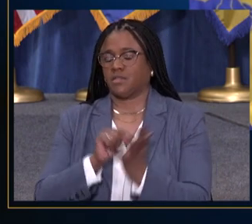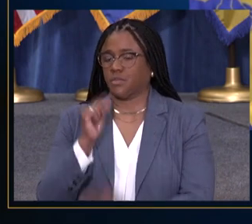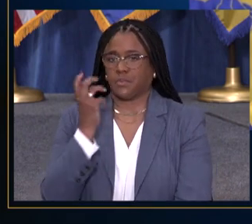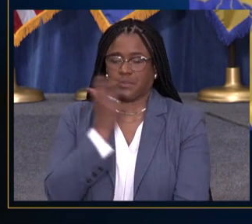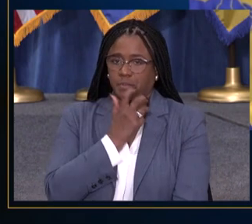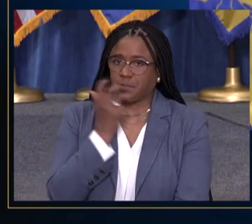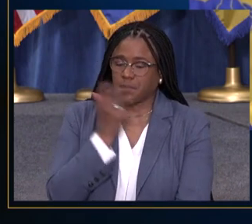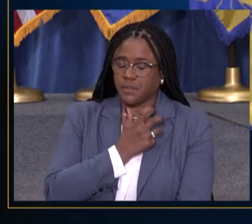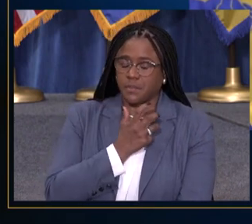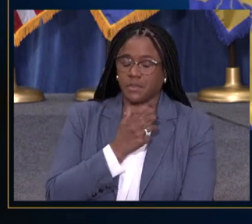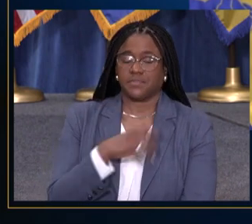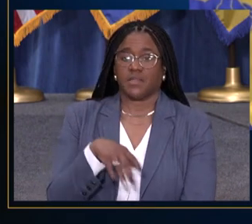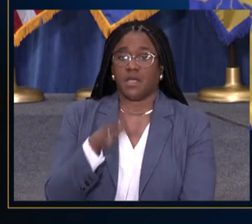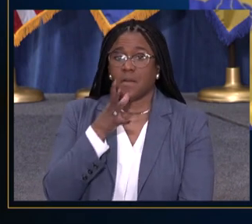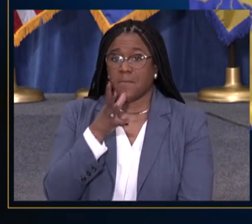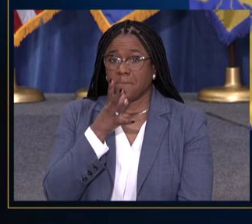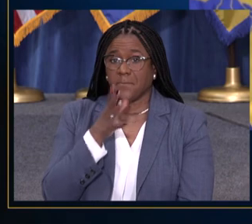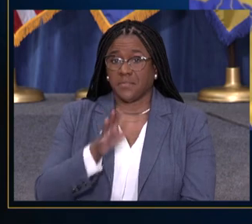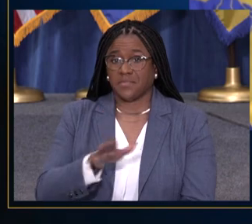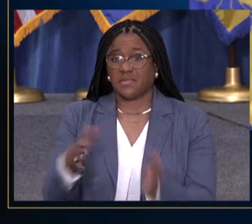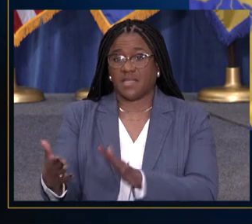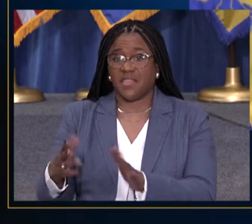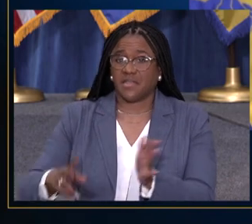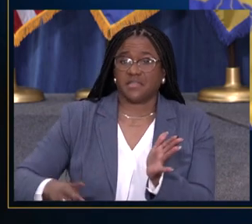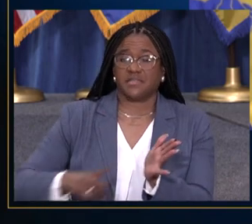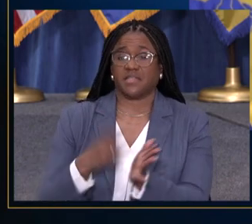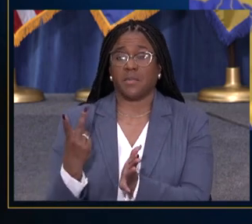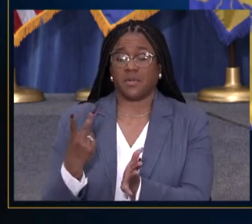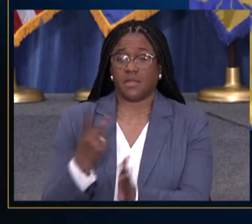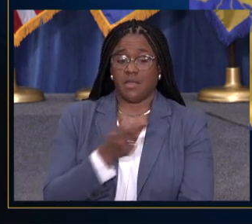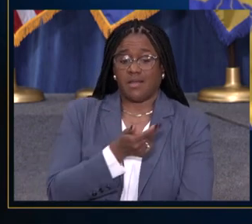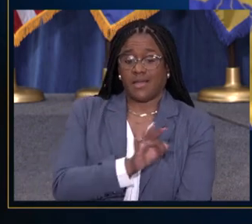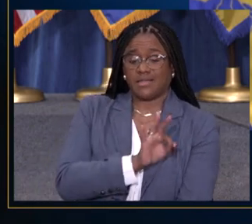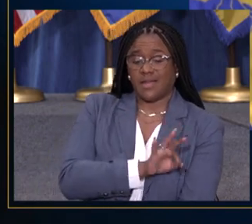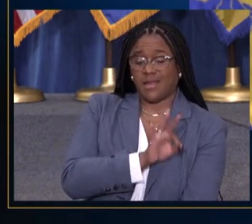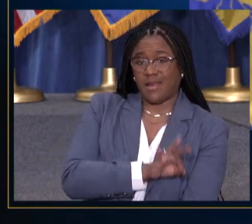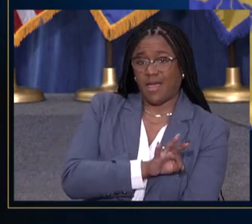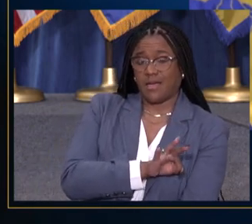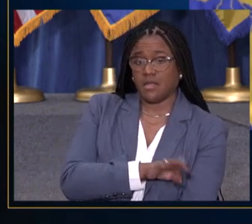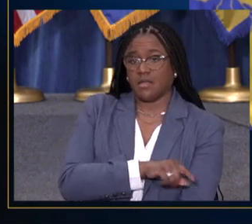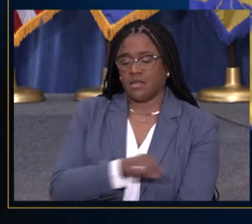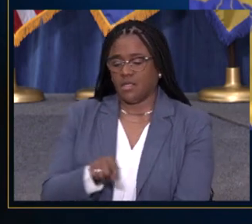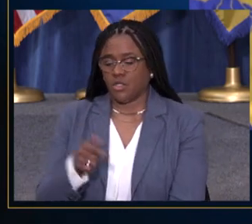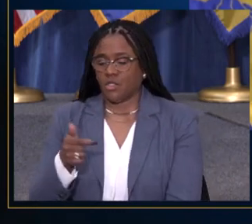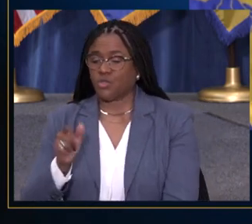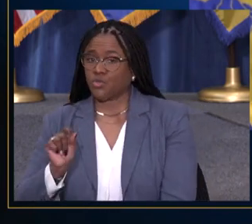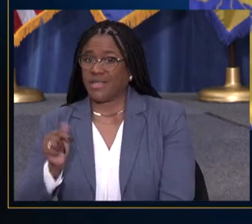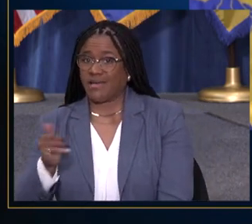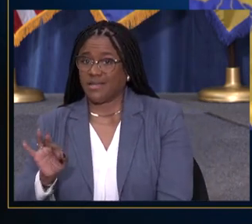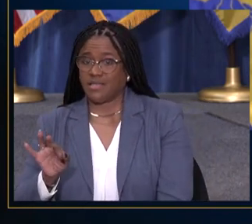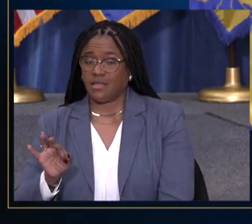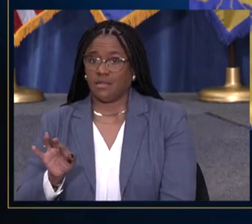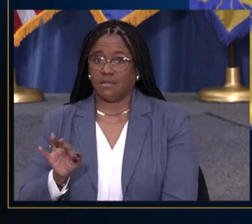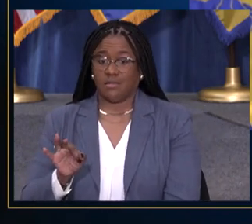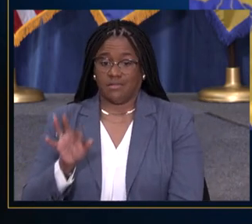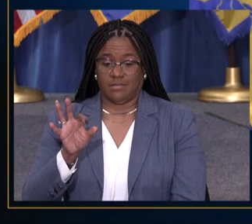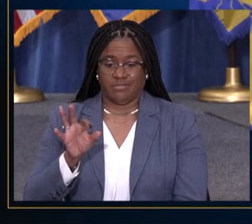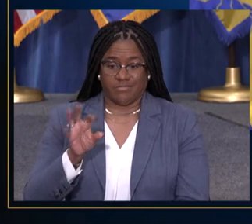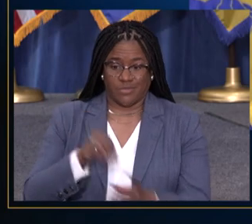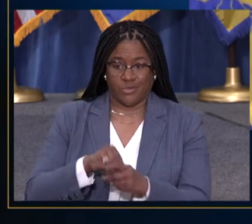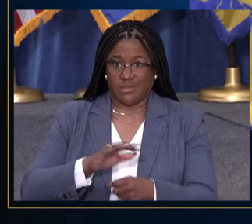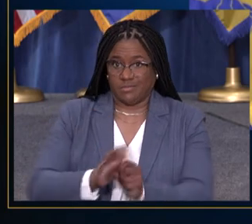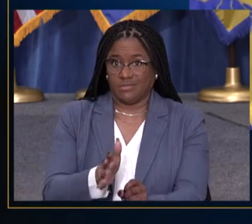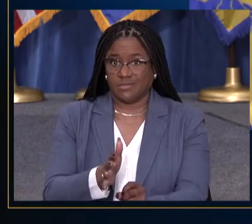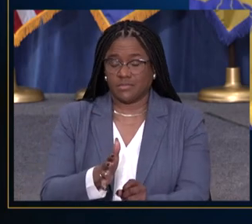that maternal deaths doubled between 1999 and 2019, excluding the pandemic spike, and it